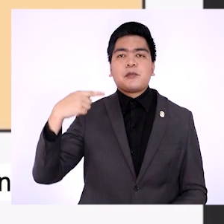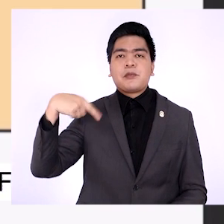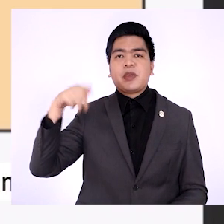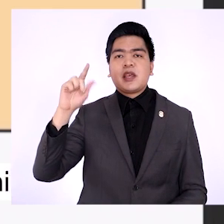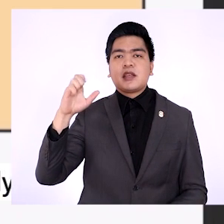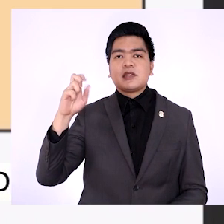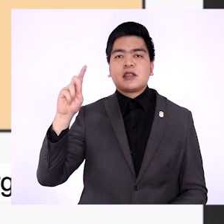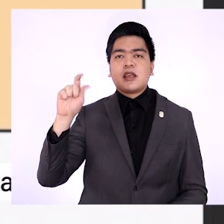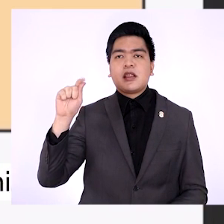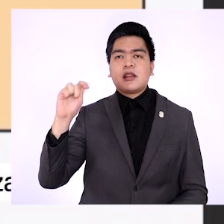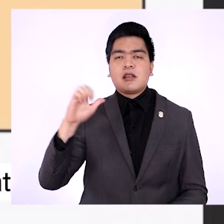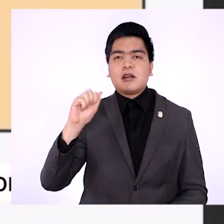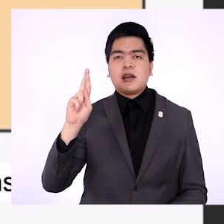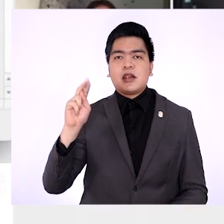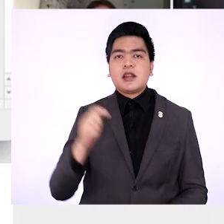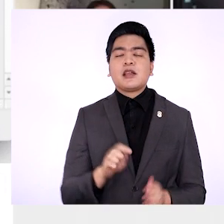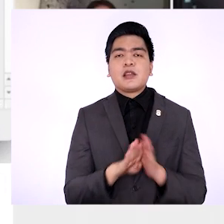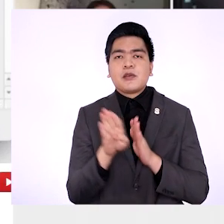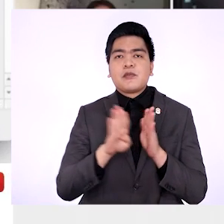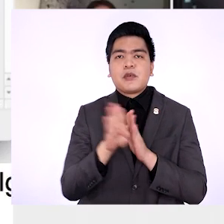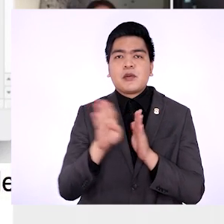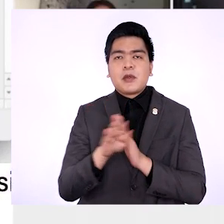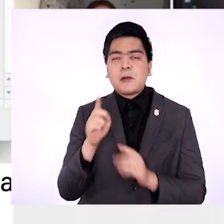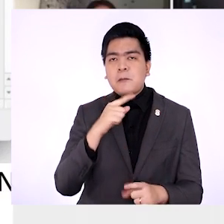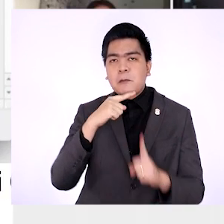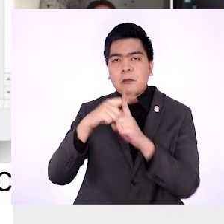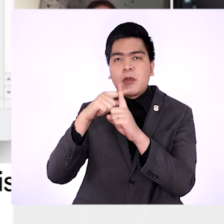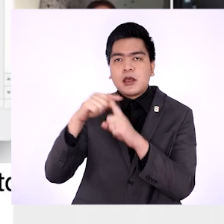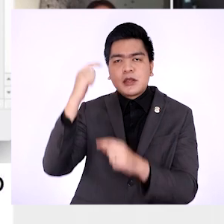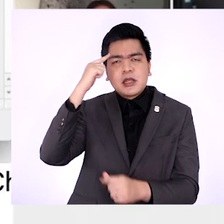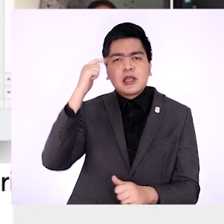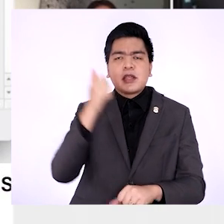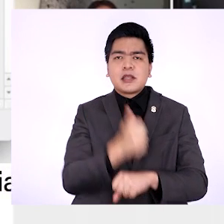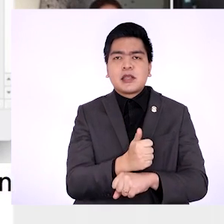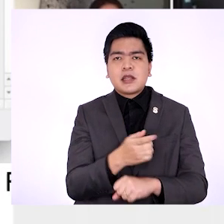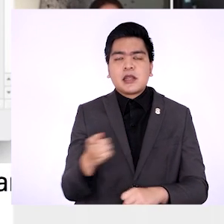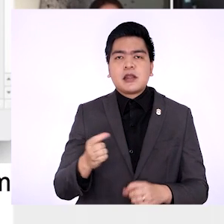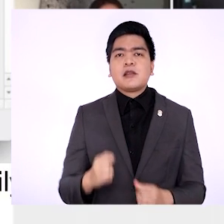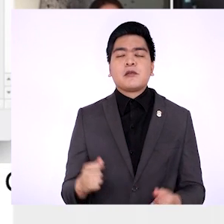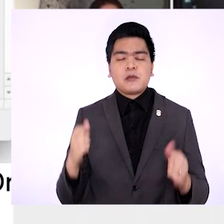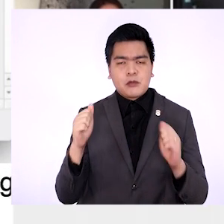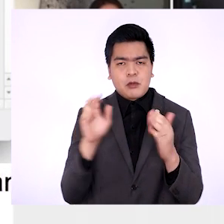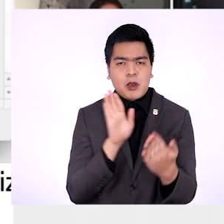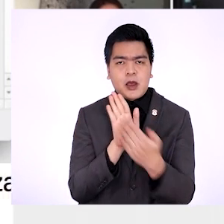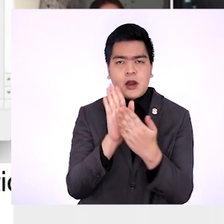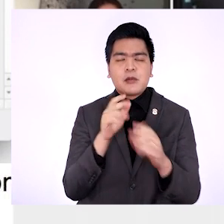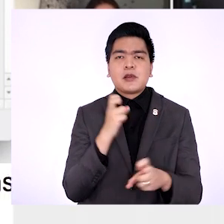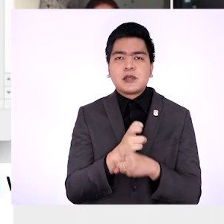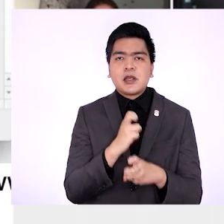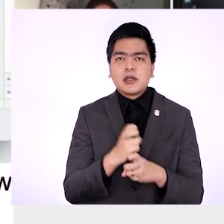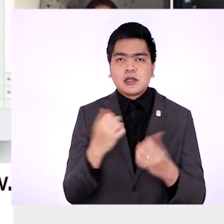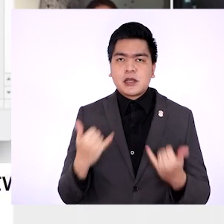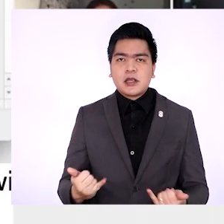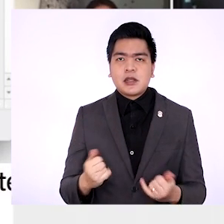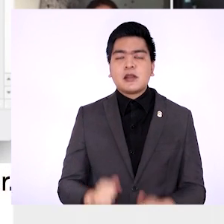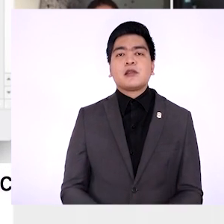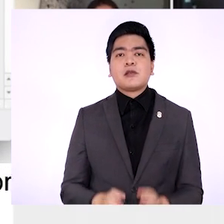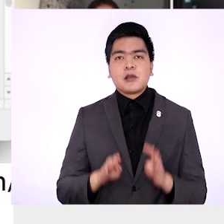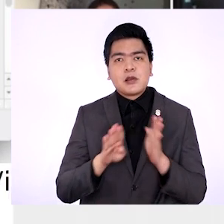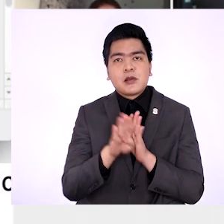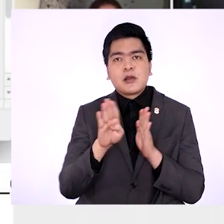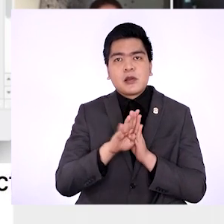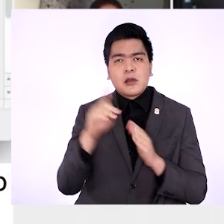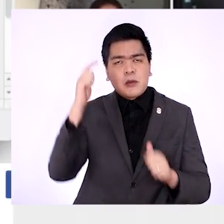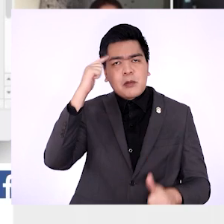topics, attendees increase their positive thinking skills and strategies to cope with today's challenges. Ultimately, with this growth mindset coupled in